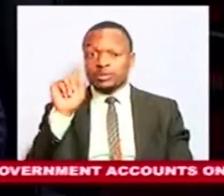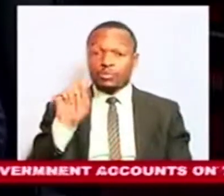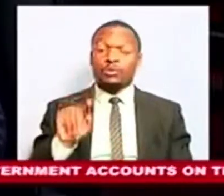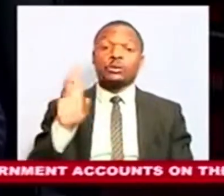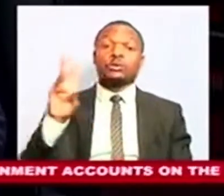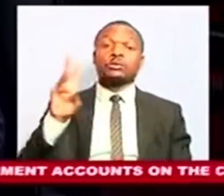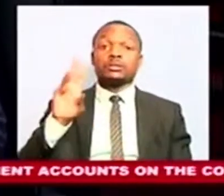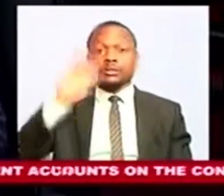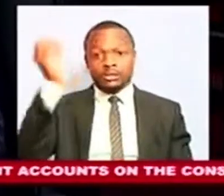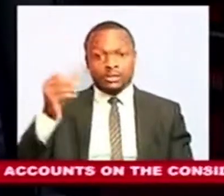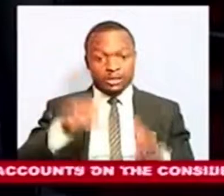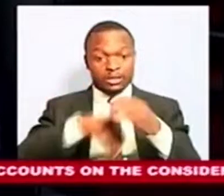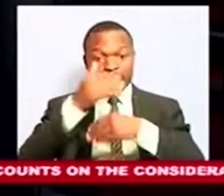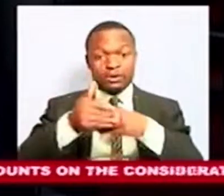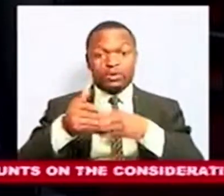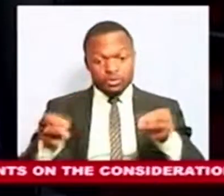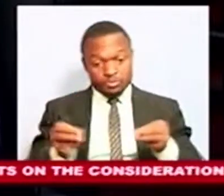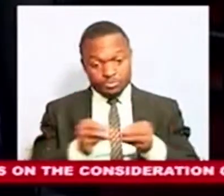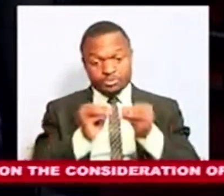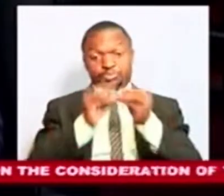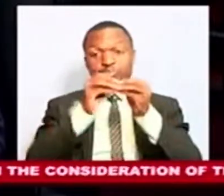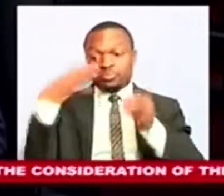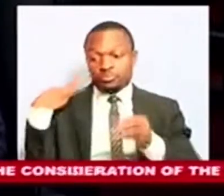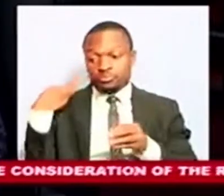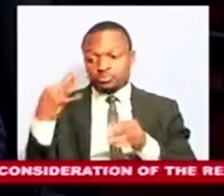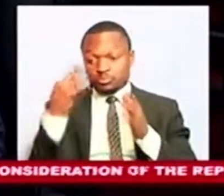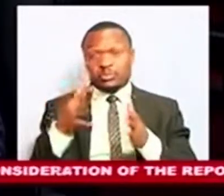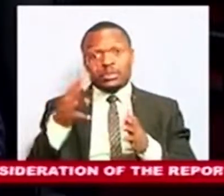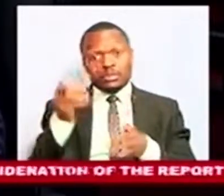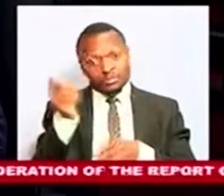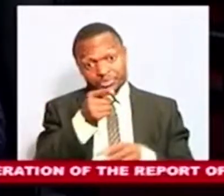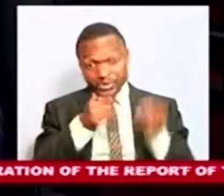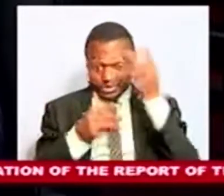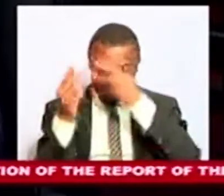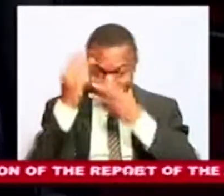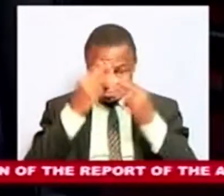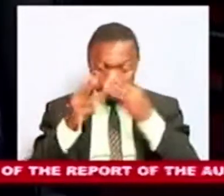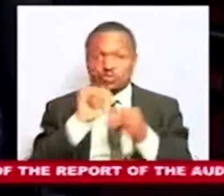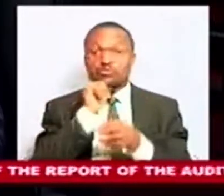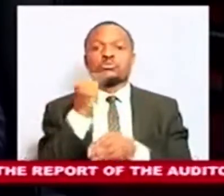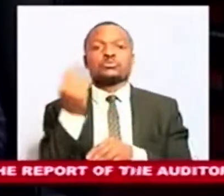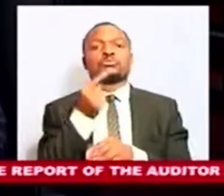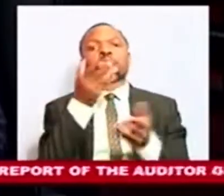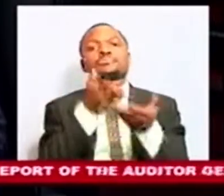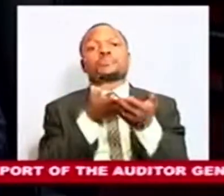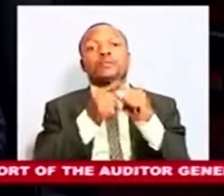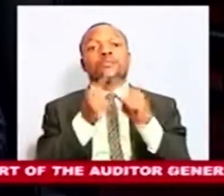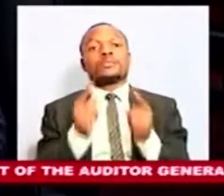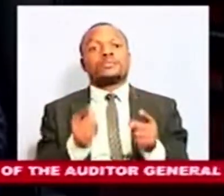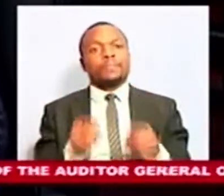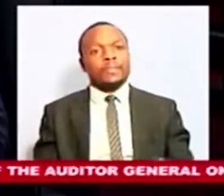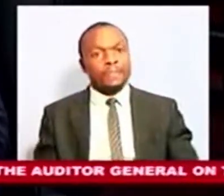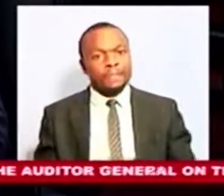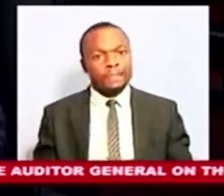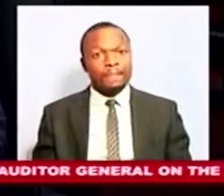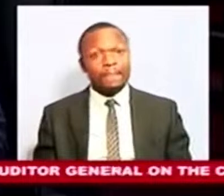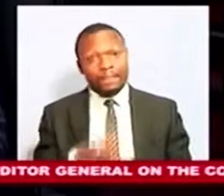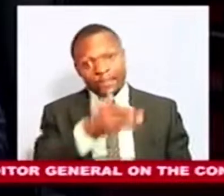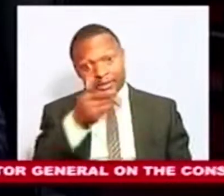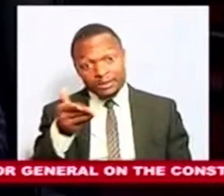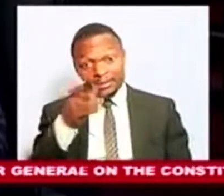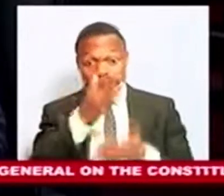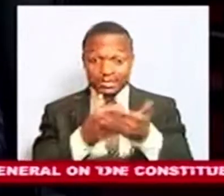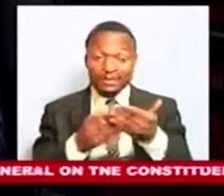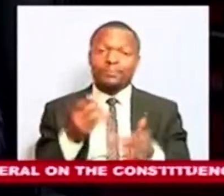12.6% out of the total applicants. So that is worrying. And not only that, but also, there is still